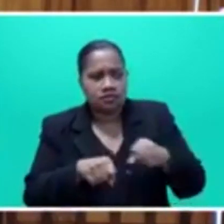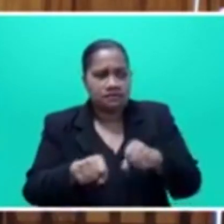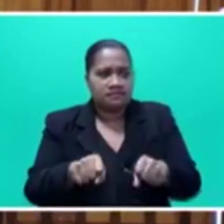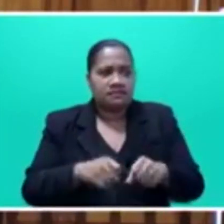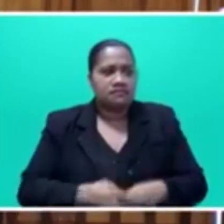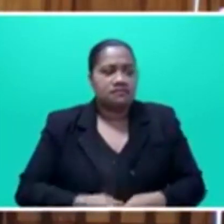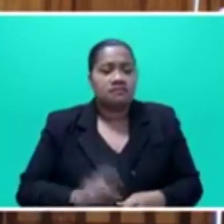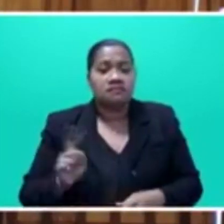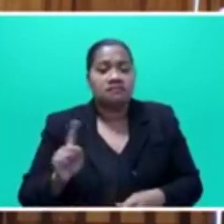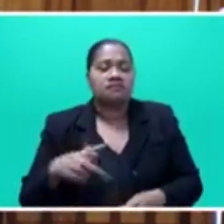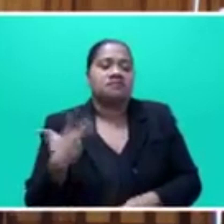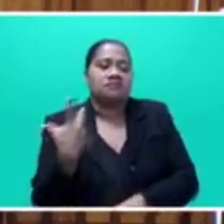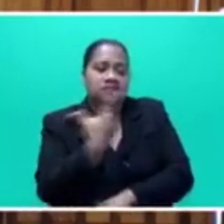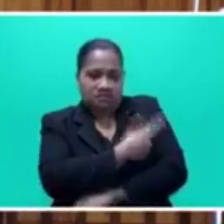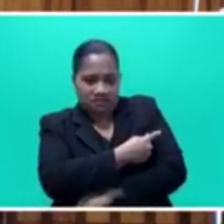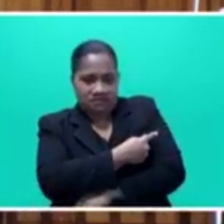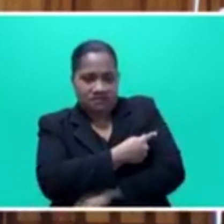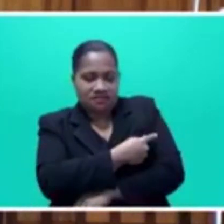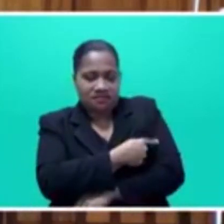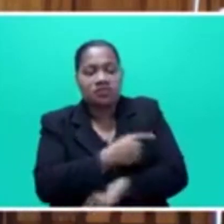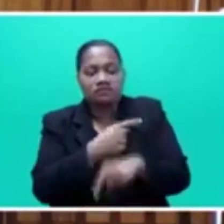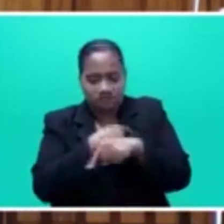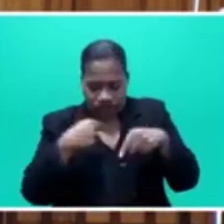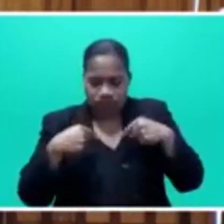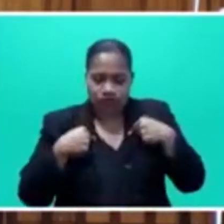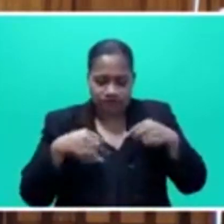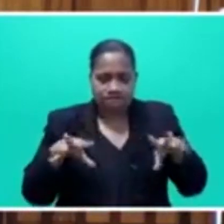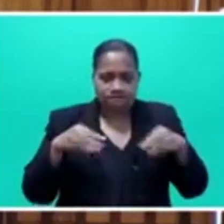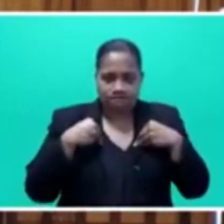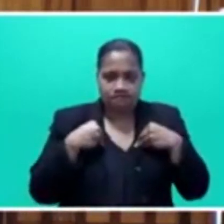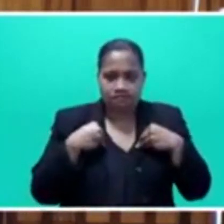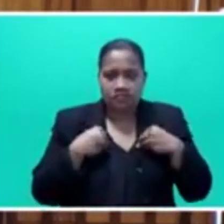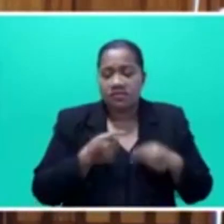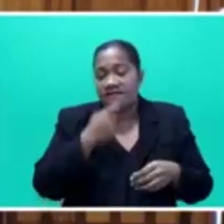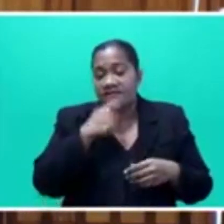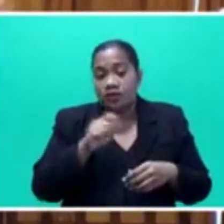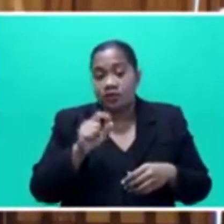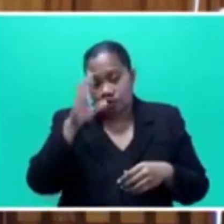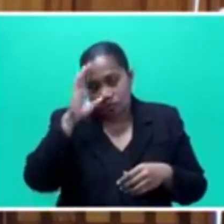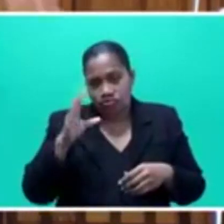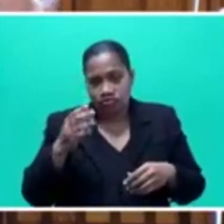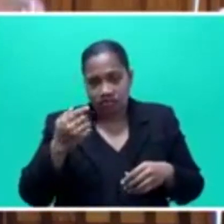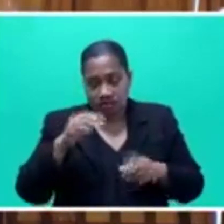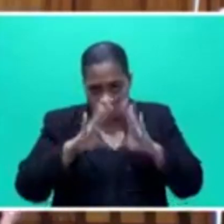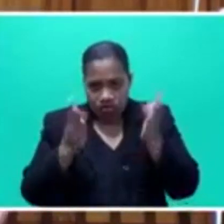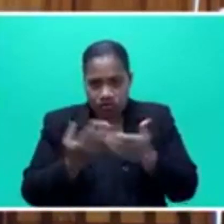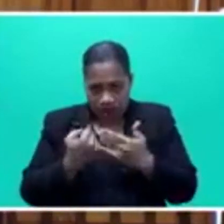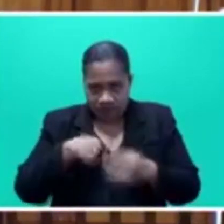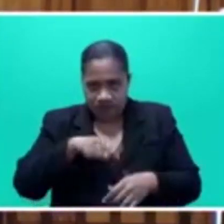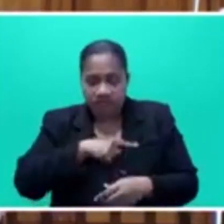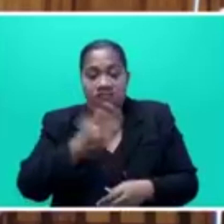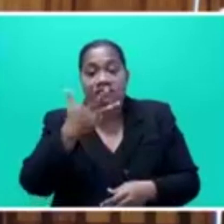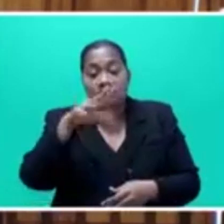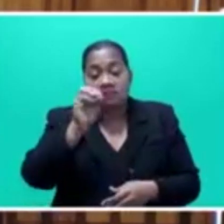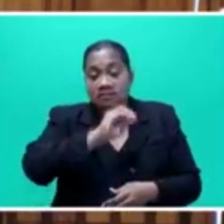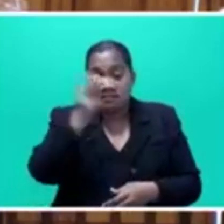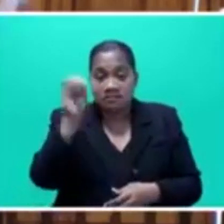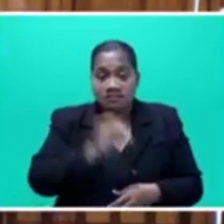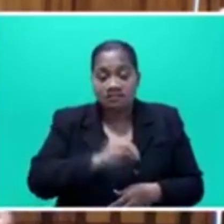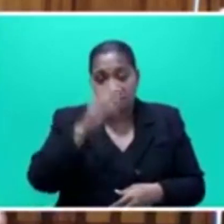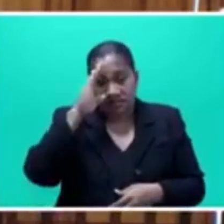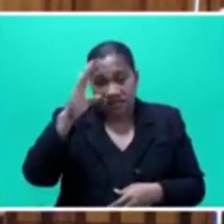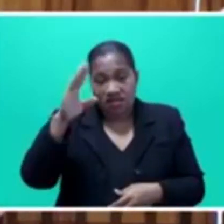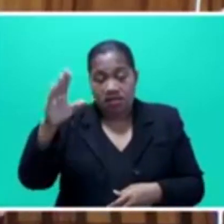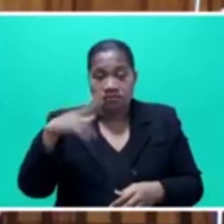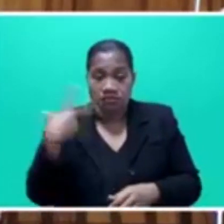vaccinated. And we did that. One of the first few countries in the world where 90% of the adult population have